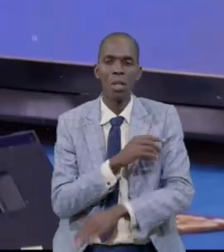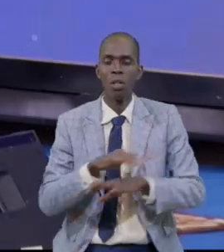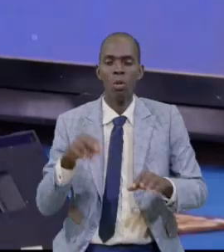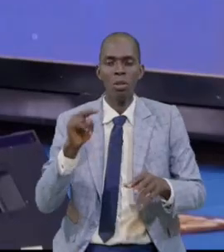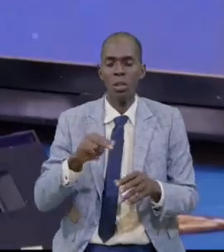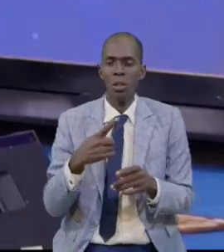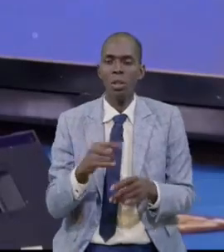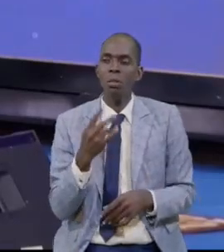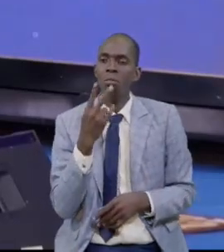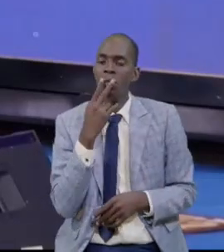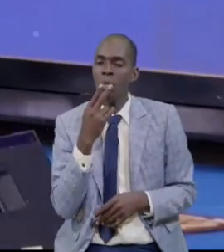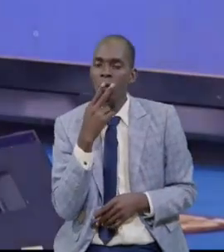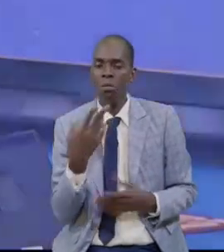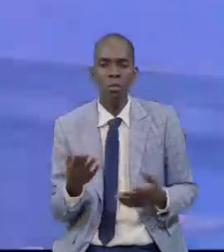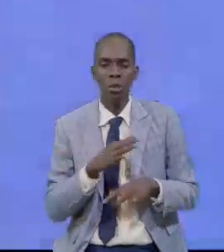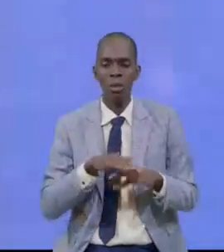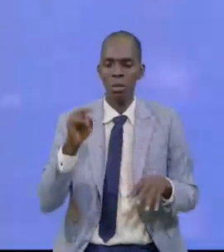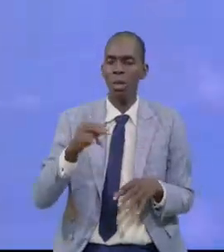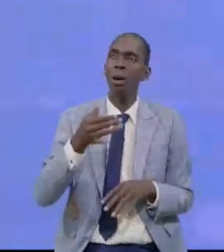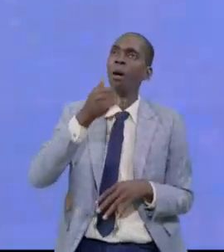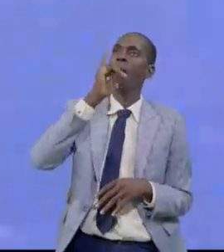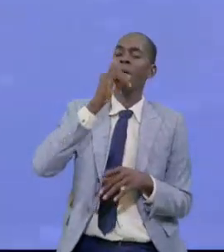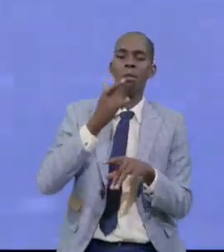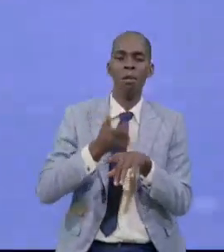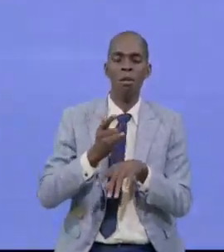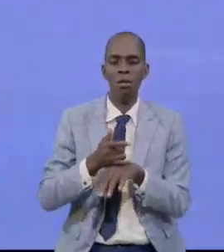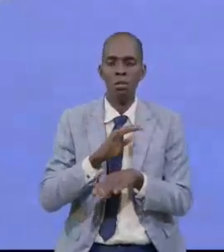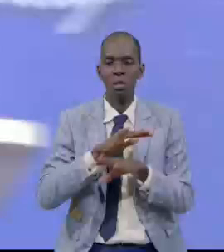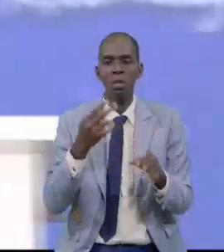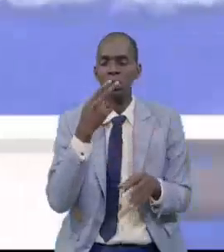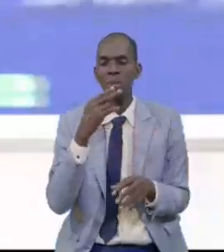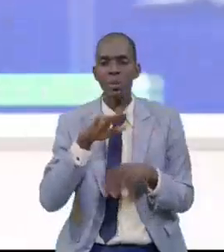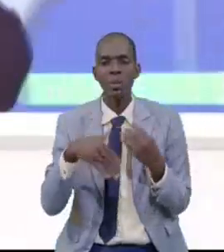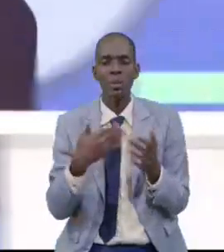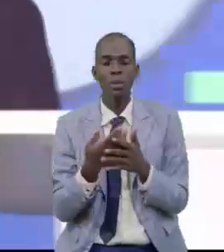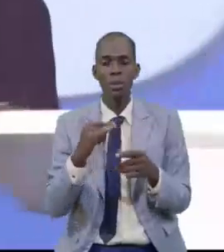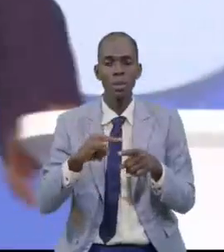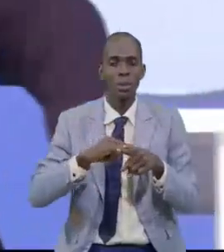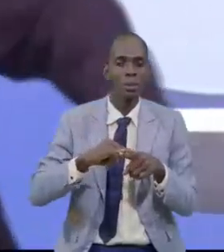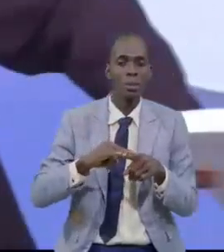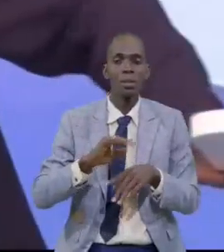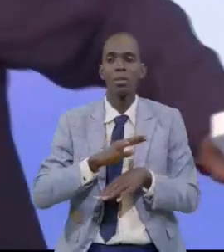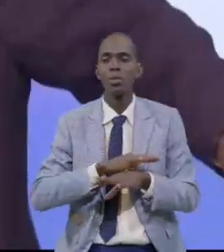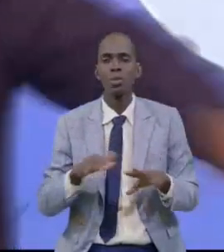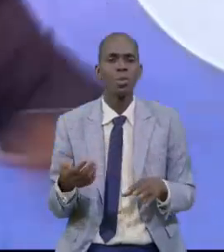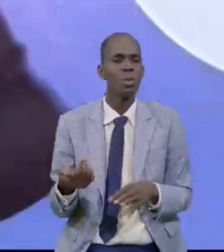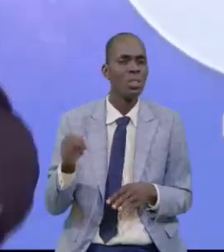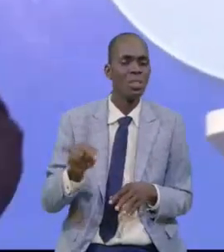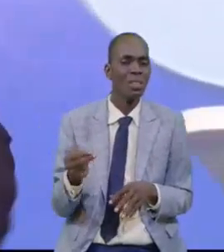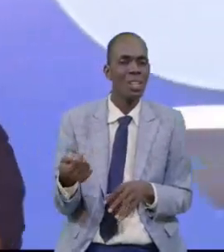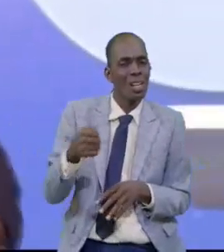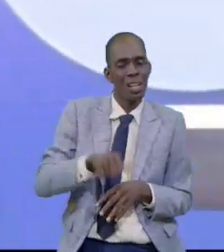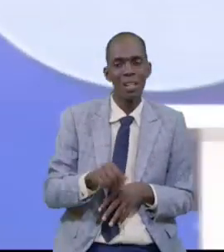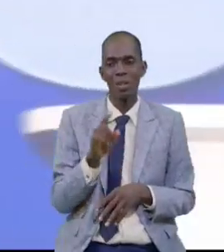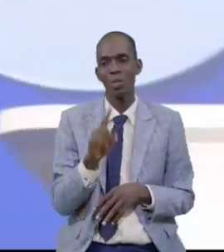the alcohol. You don't need all the smoking. You don't need anyone from outside of you to strengthen